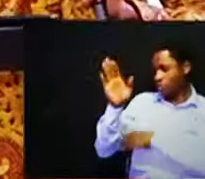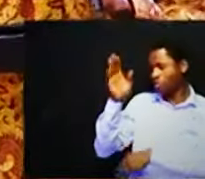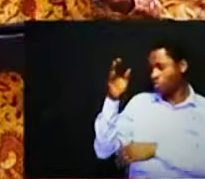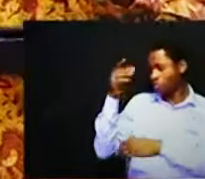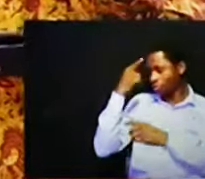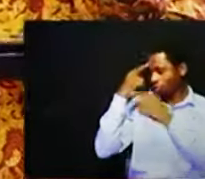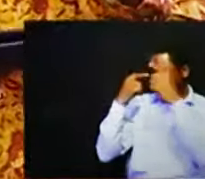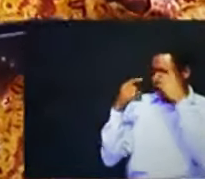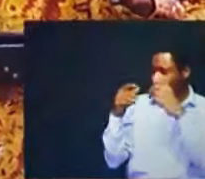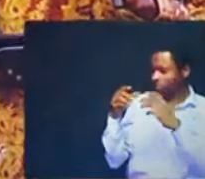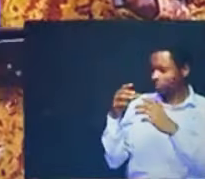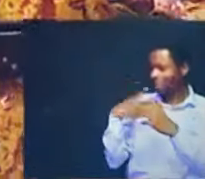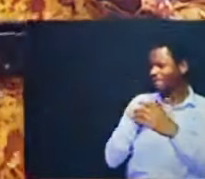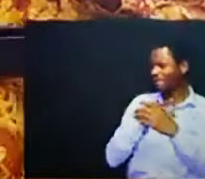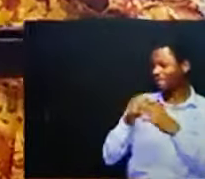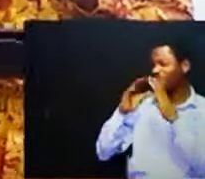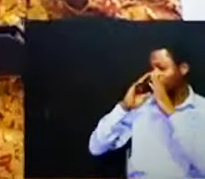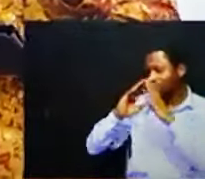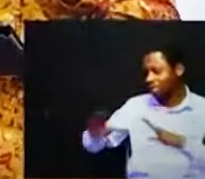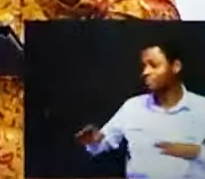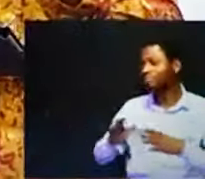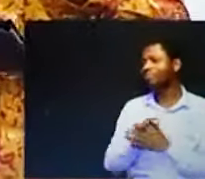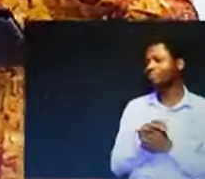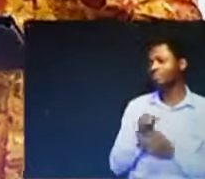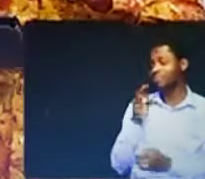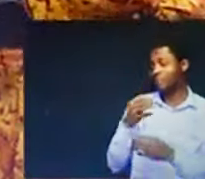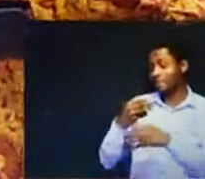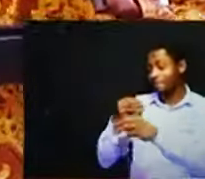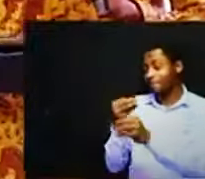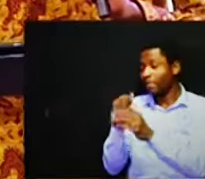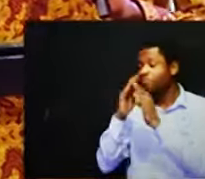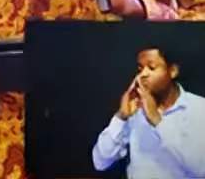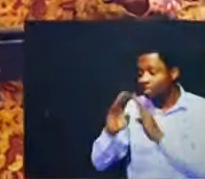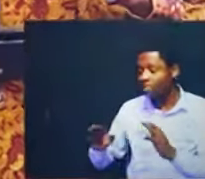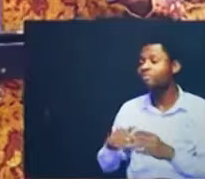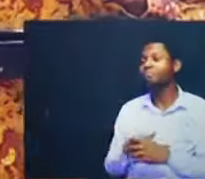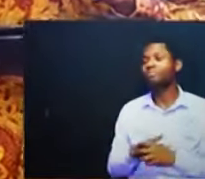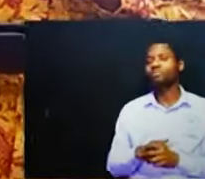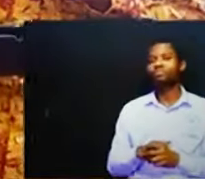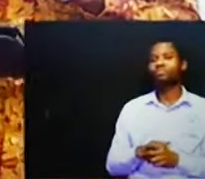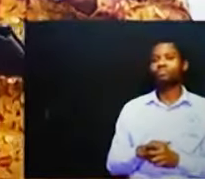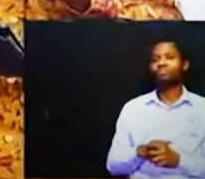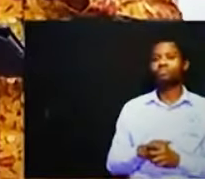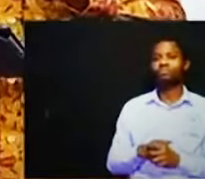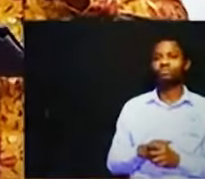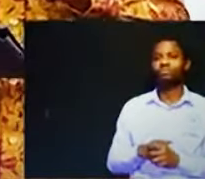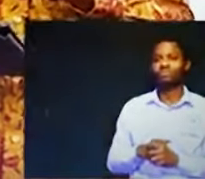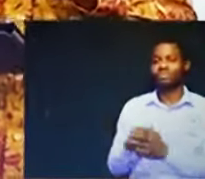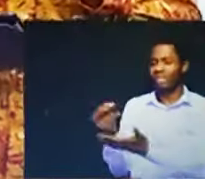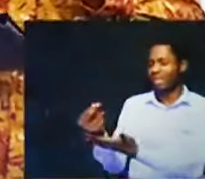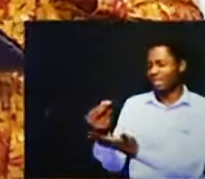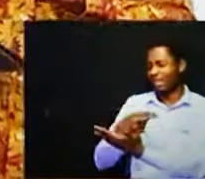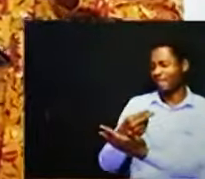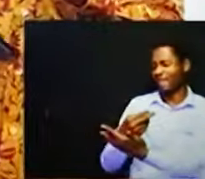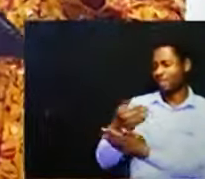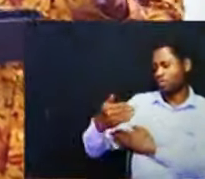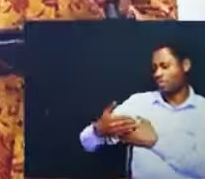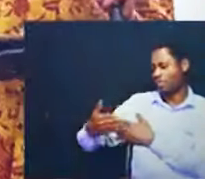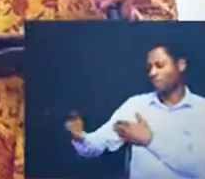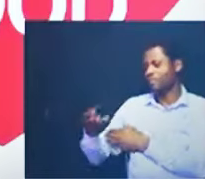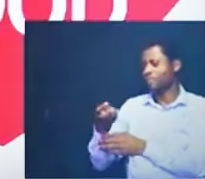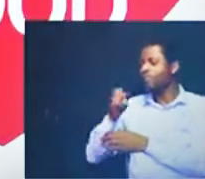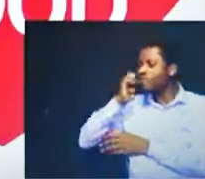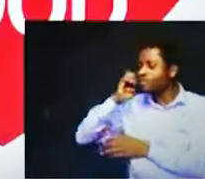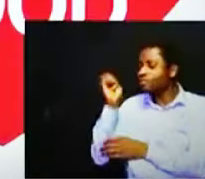be frere won onyankopon emma. When they are peacemakers. So we nipa wo pe asomdwe a. Turn from evil and do good. Omodi atwe ho